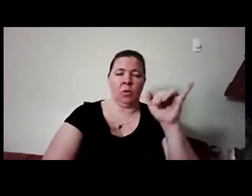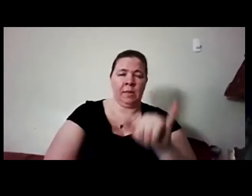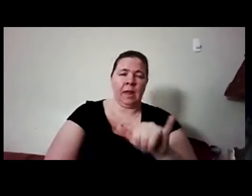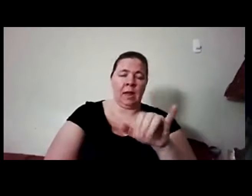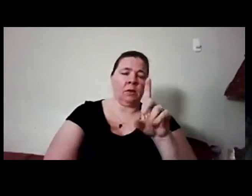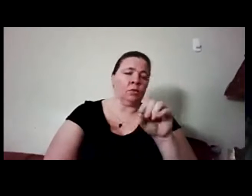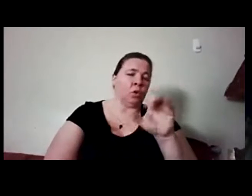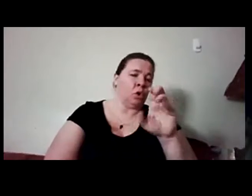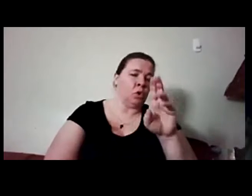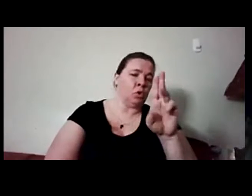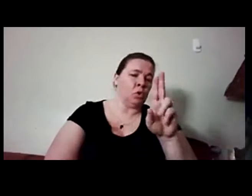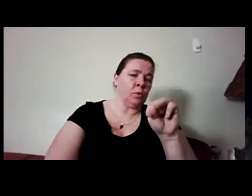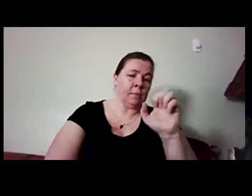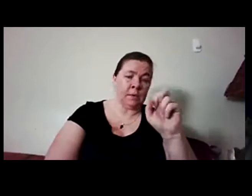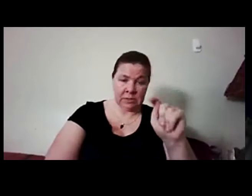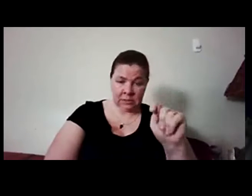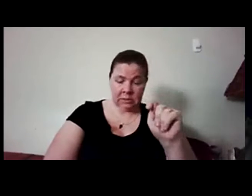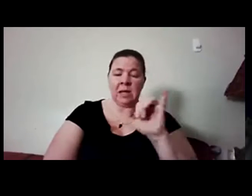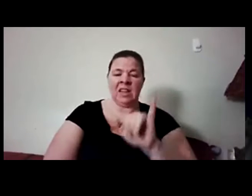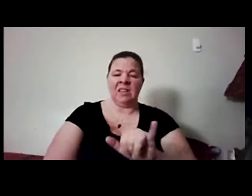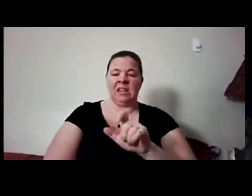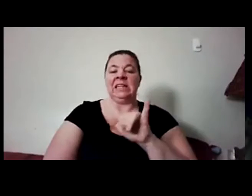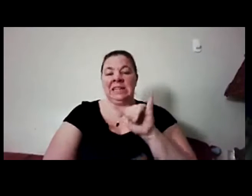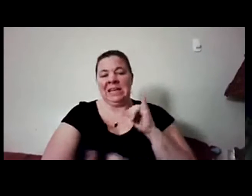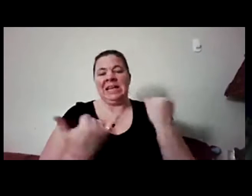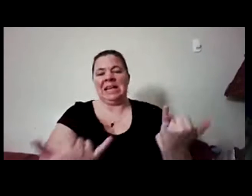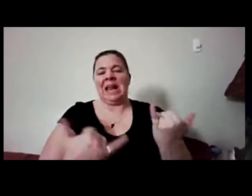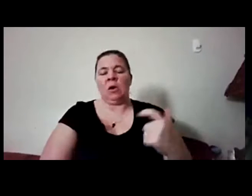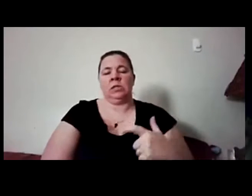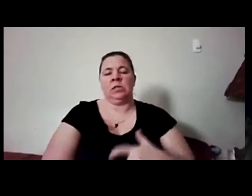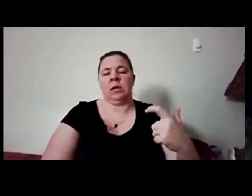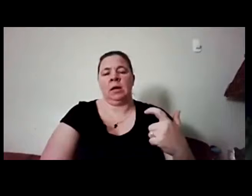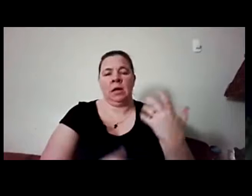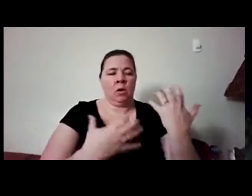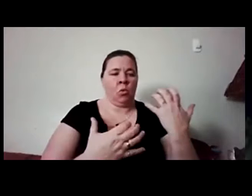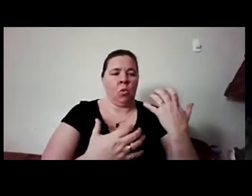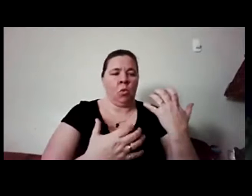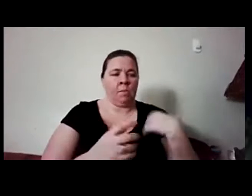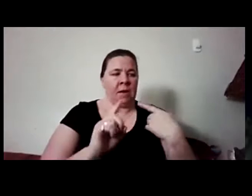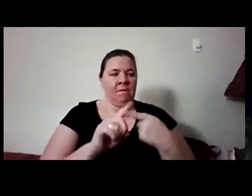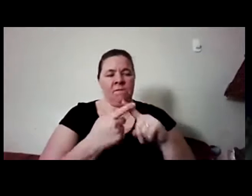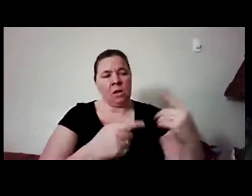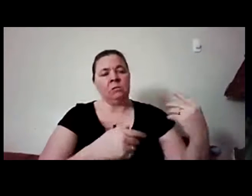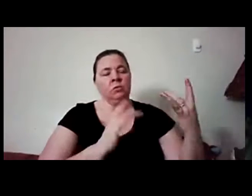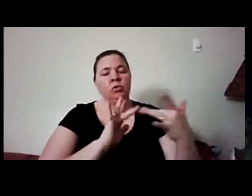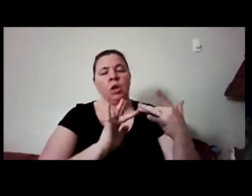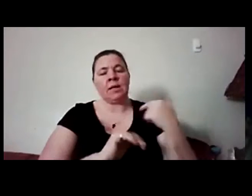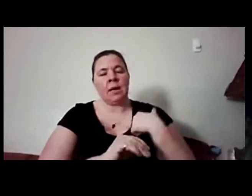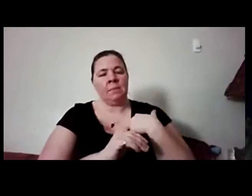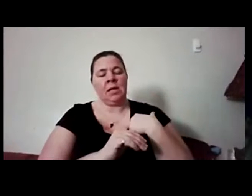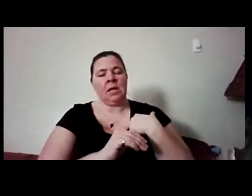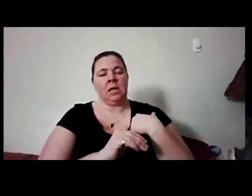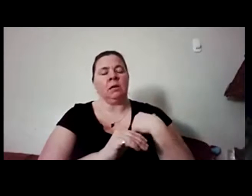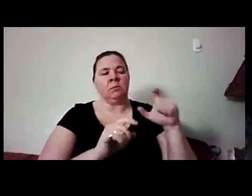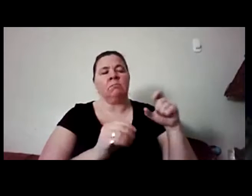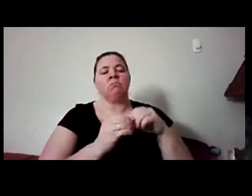me that this is that time I wanted my friend to get to me so I can get more involved. It occurred to me that